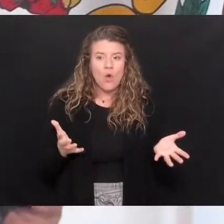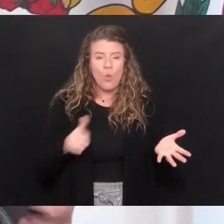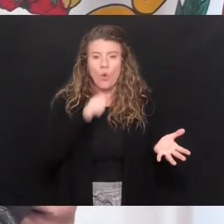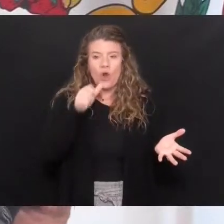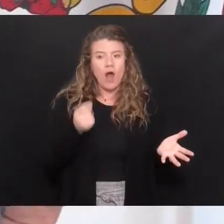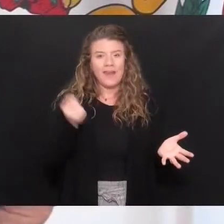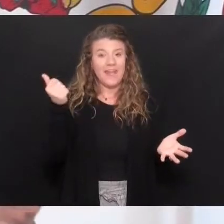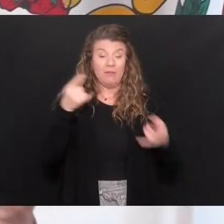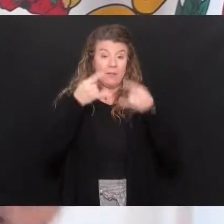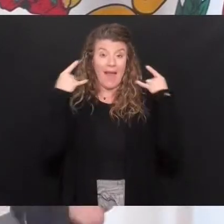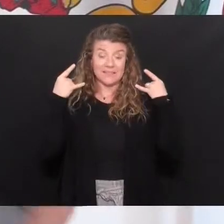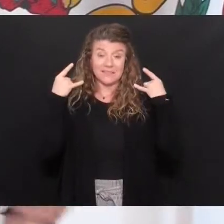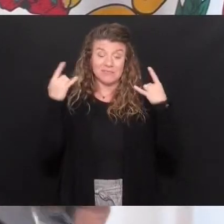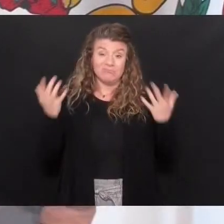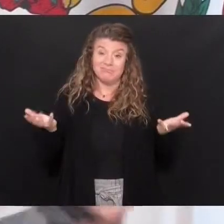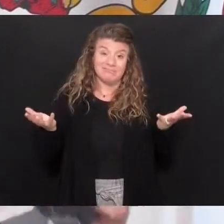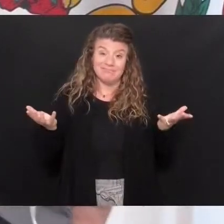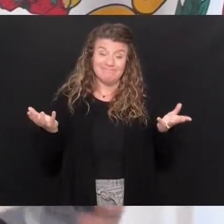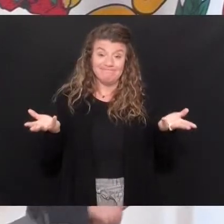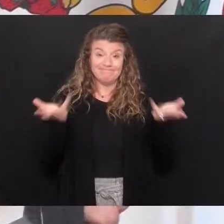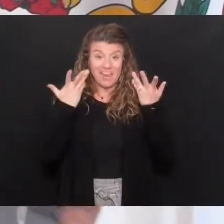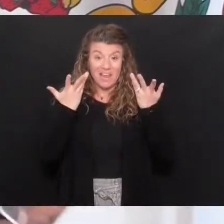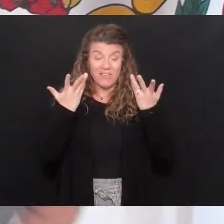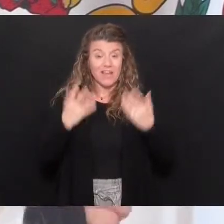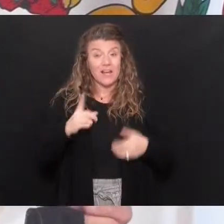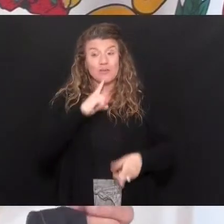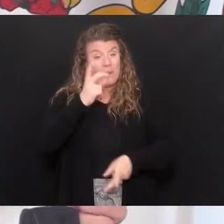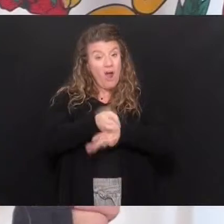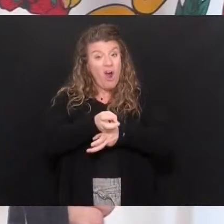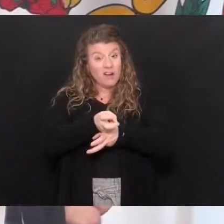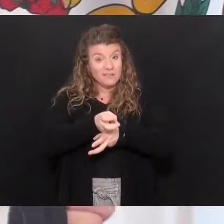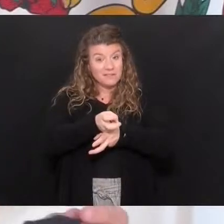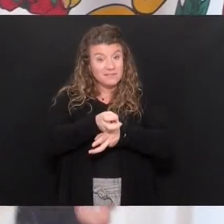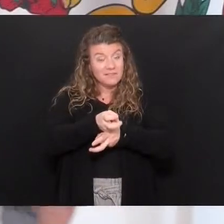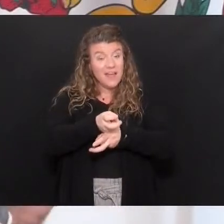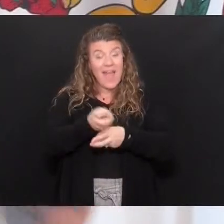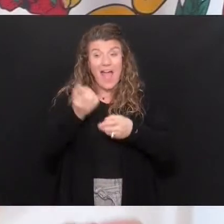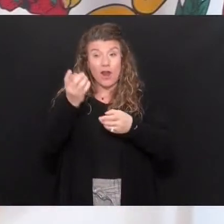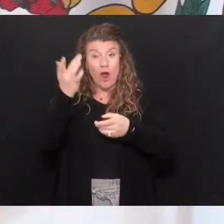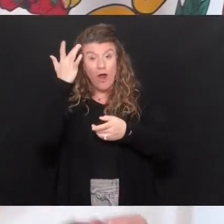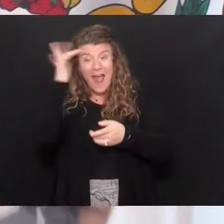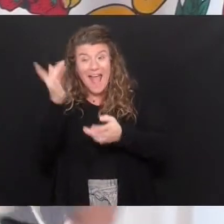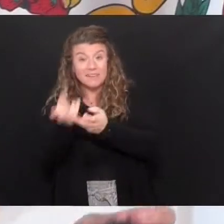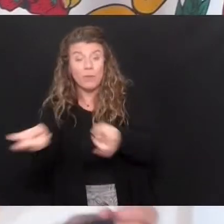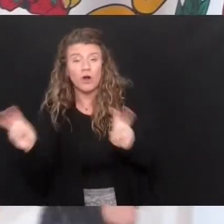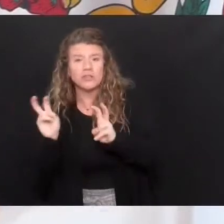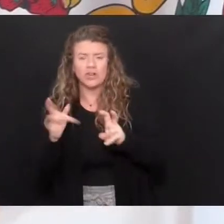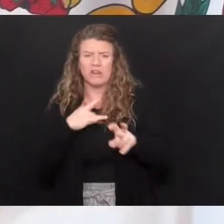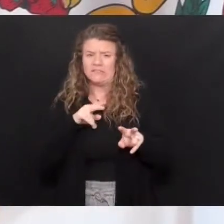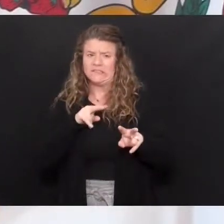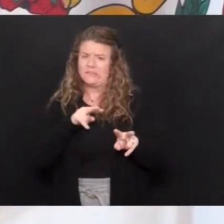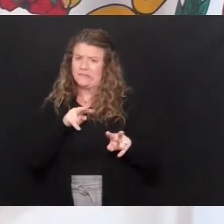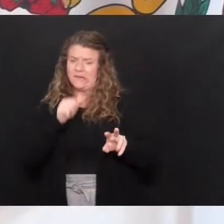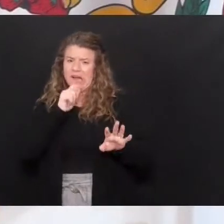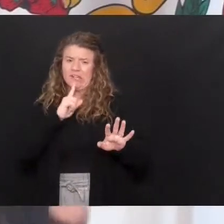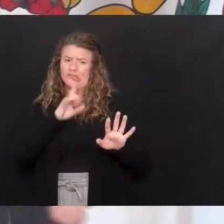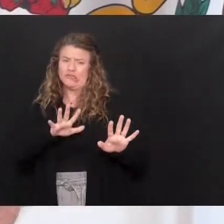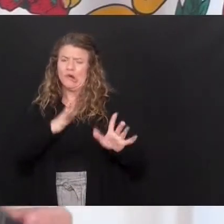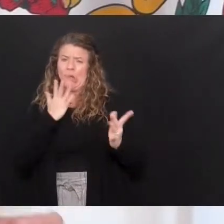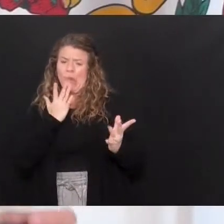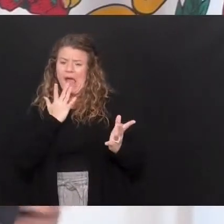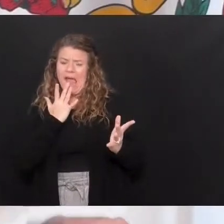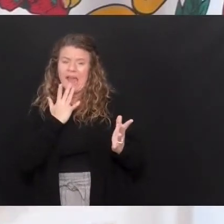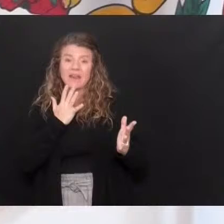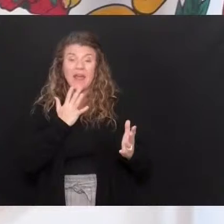these masks. It's going to be really, really, really tough, and our experts are going to be hesitant and hesitant and hesitant. I want